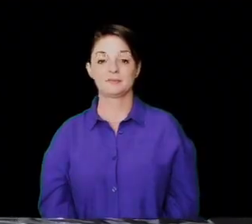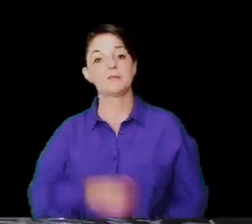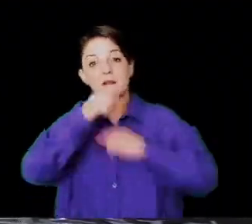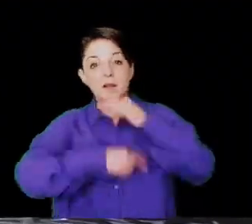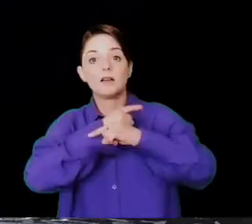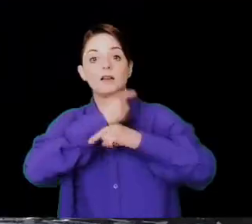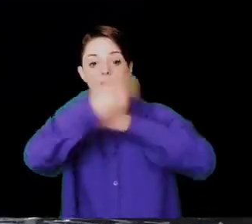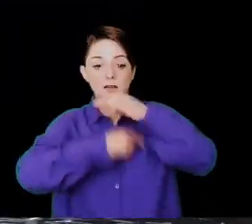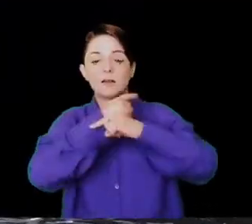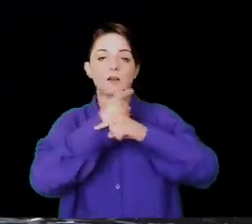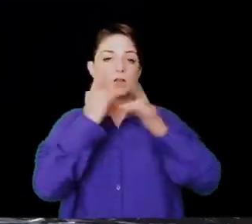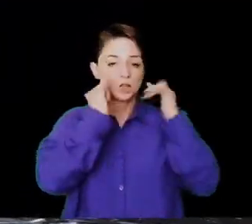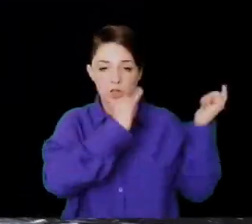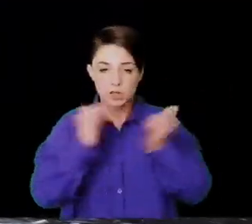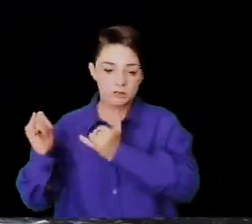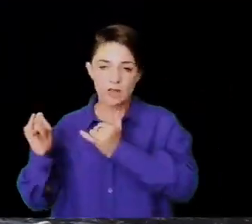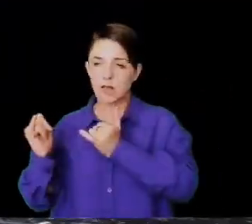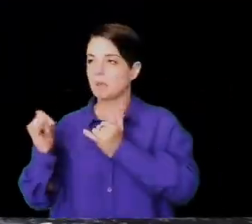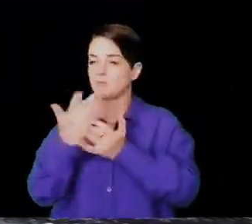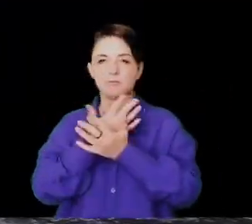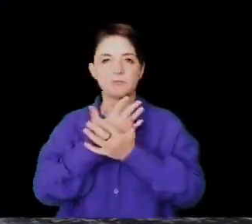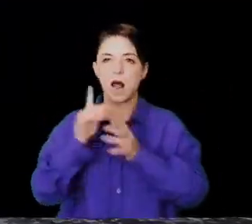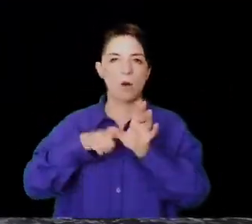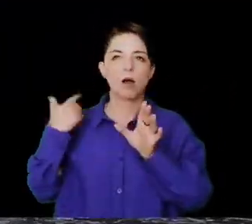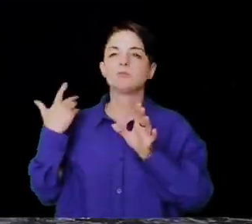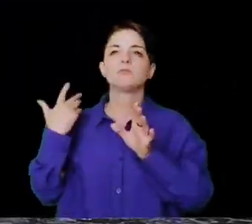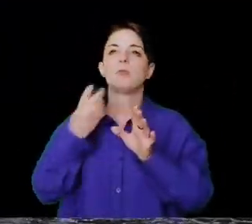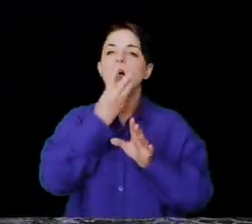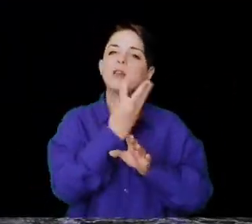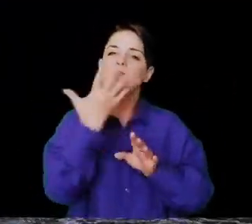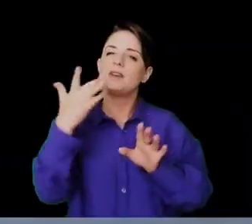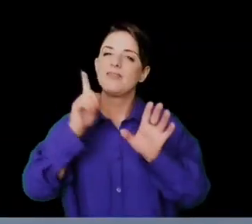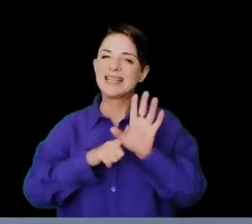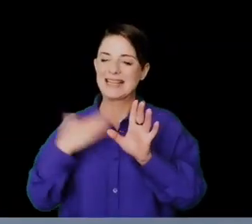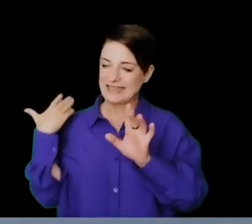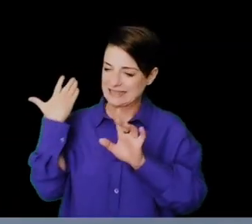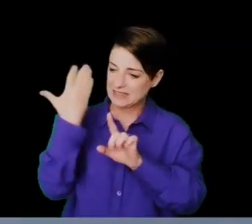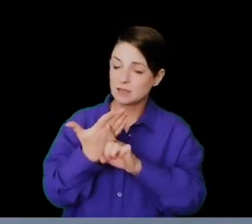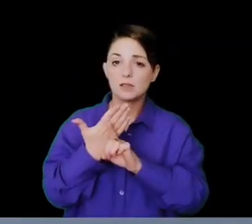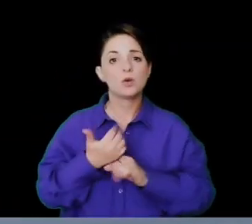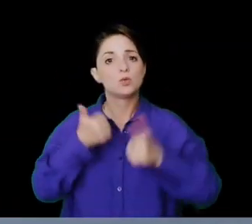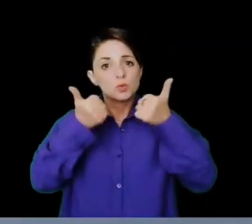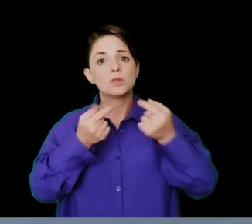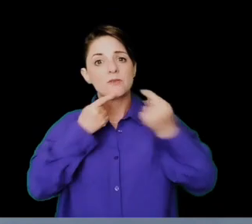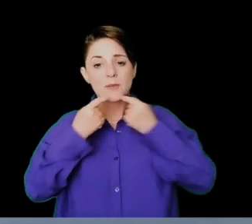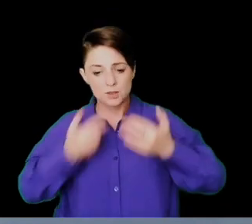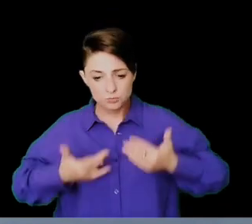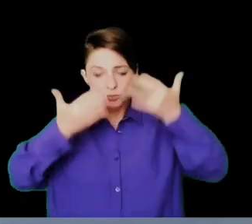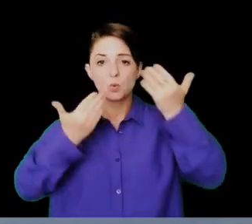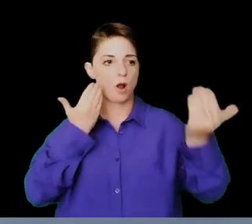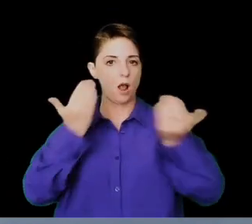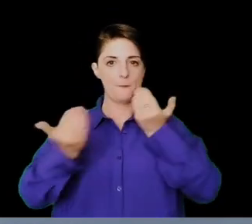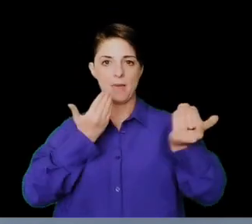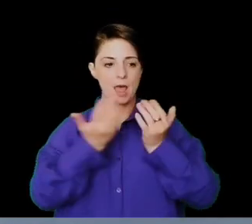We have been carrying out an annual oyster survey for approximately 35 years, and this gives us a really good database